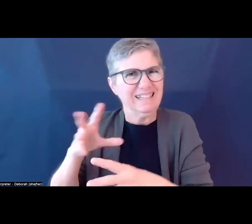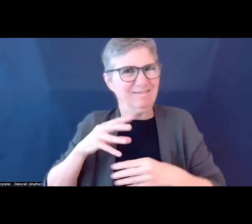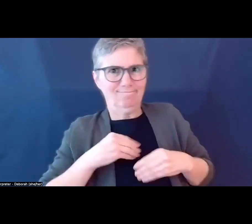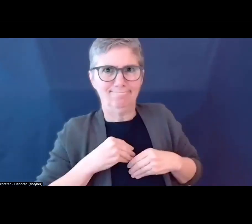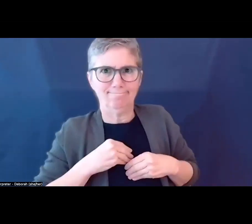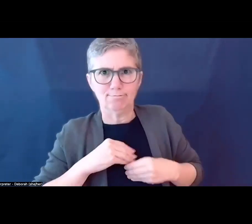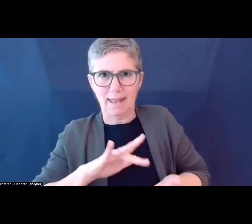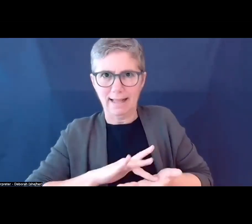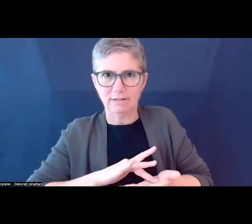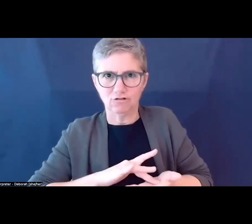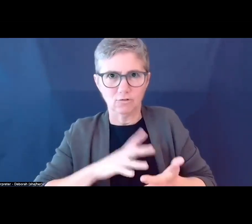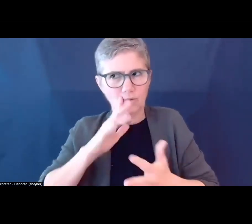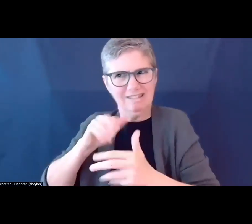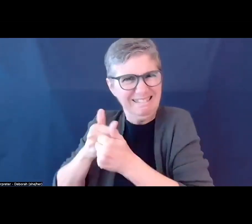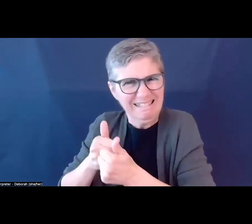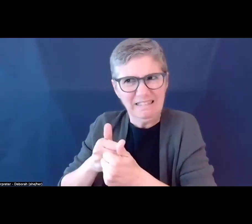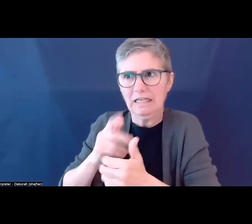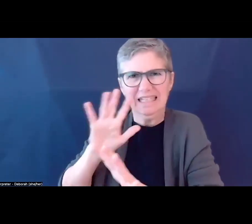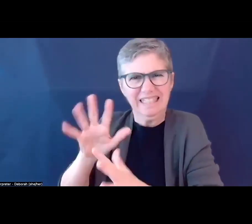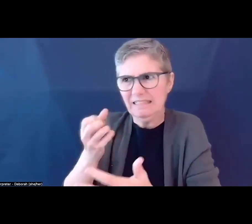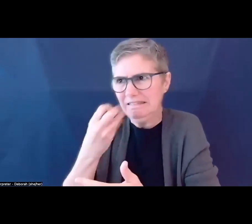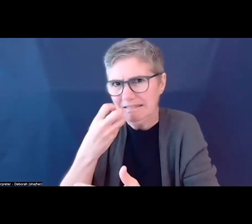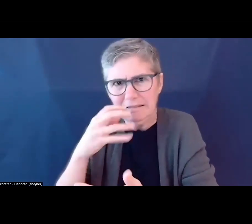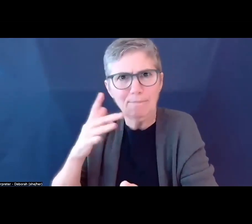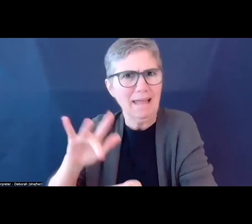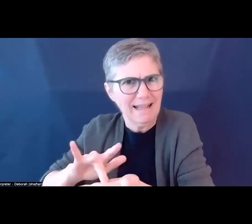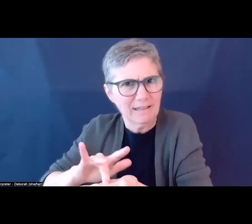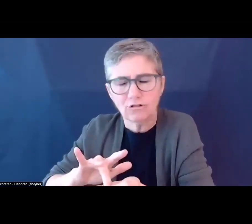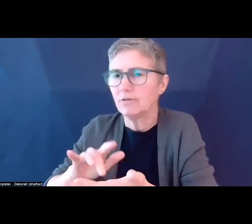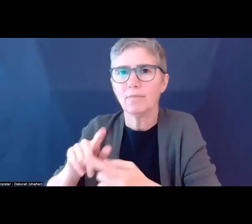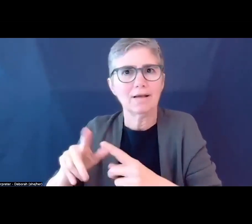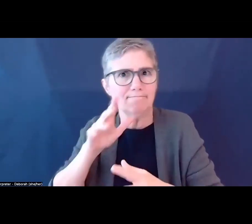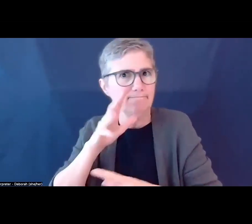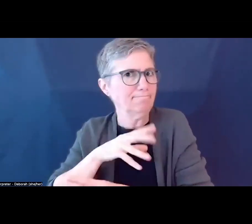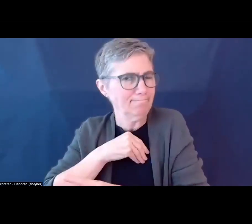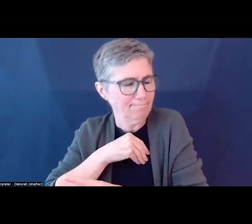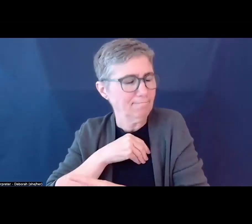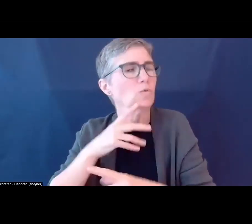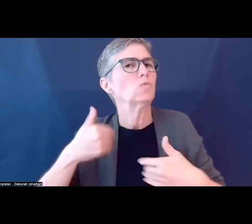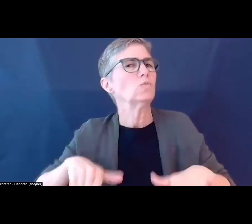was challenging. So it was real relief for us